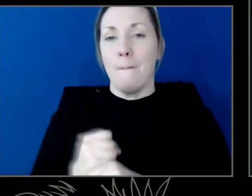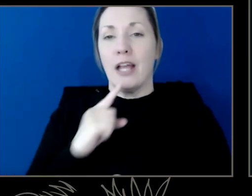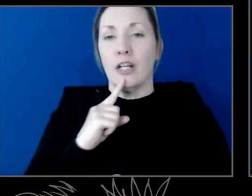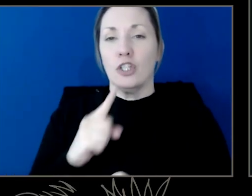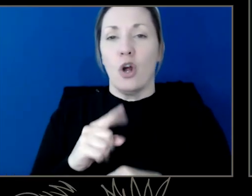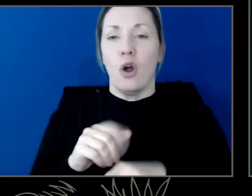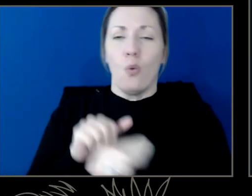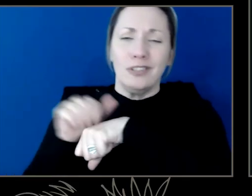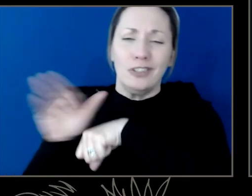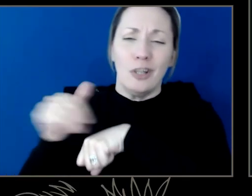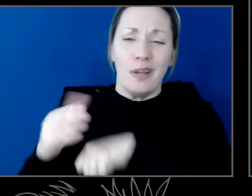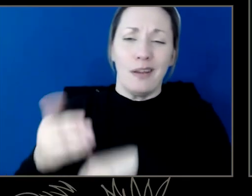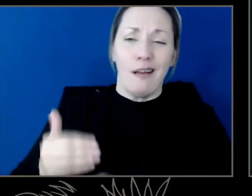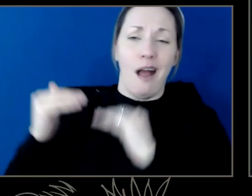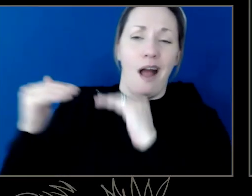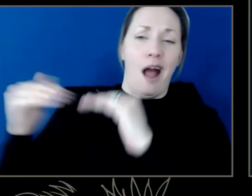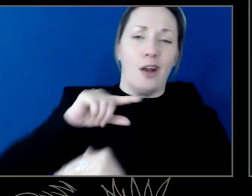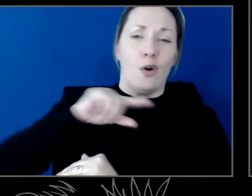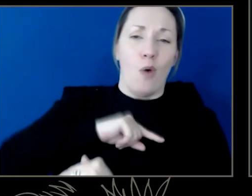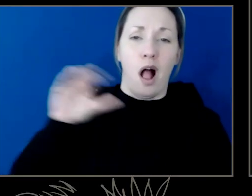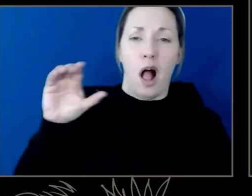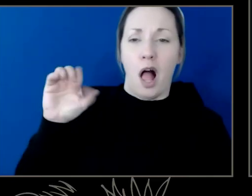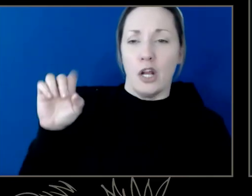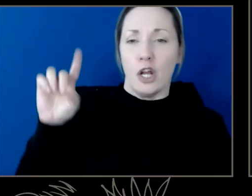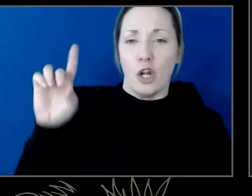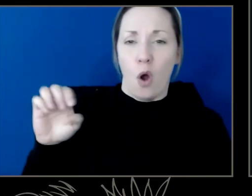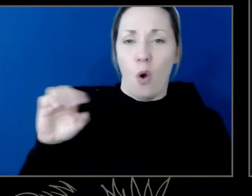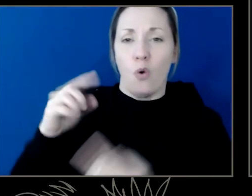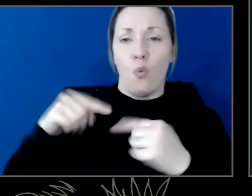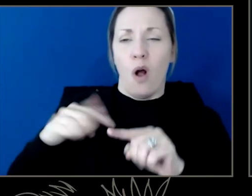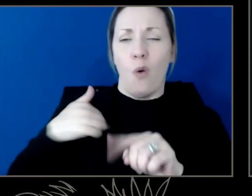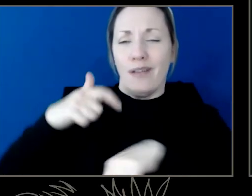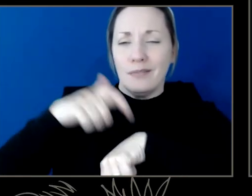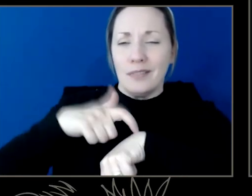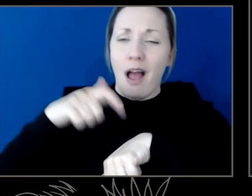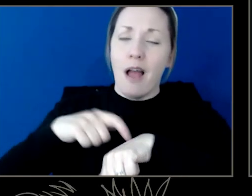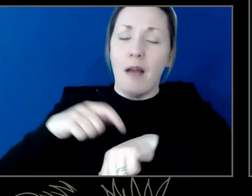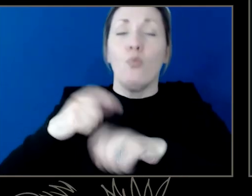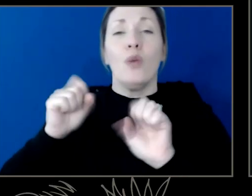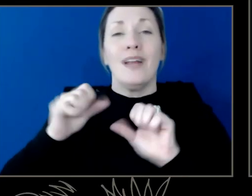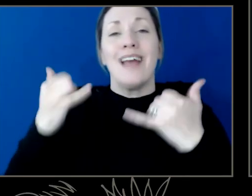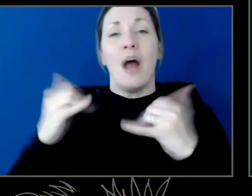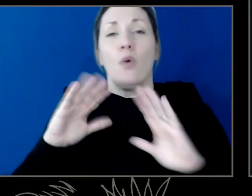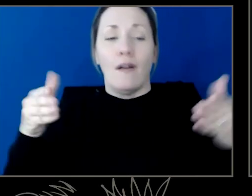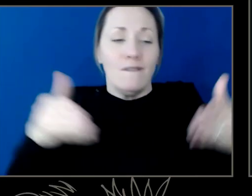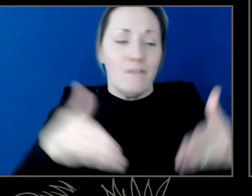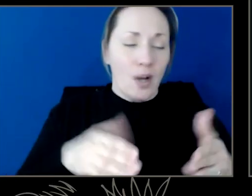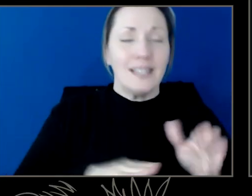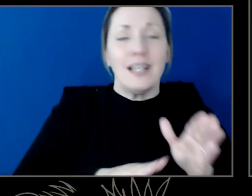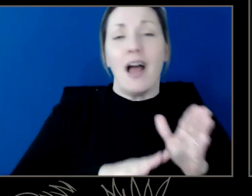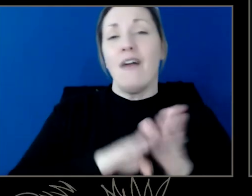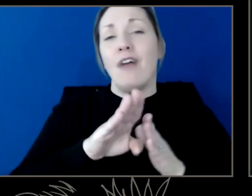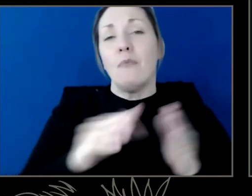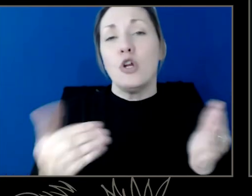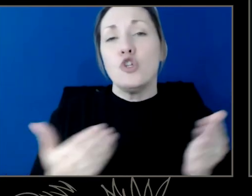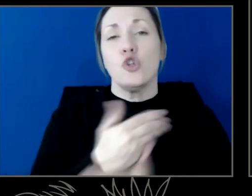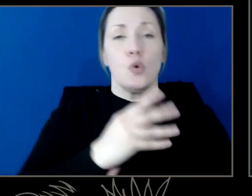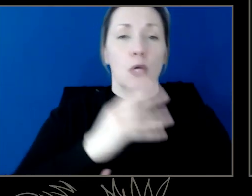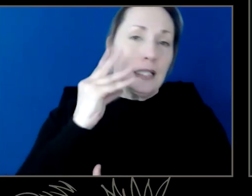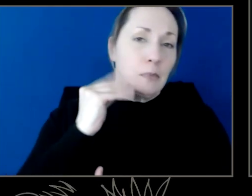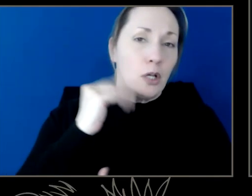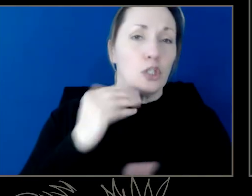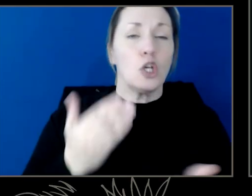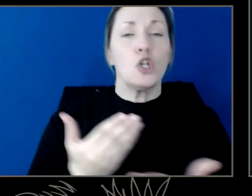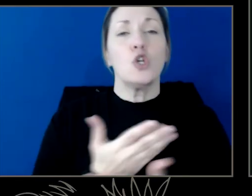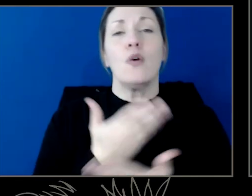high quality code while we have the time to go off and focus on developing new experiences, new features, and iterating on things that are